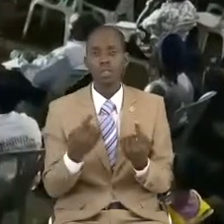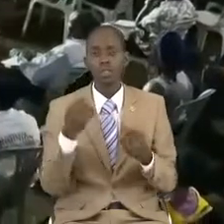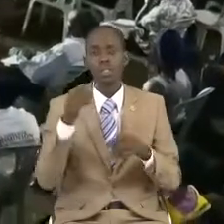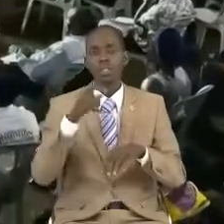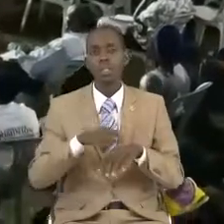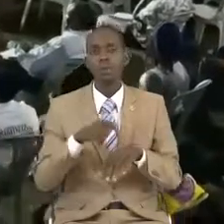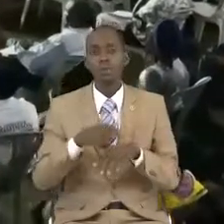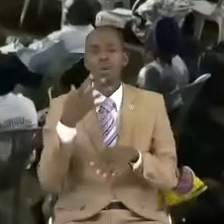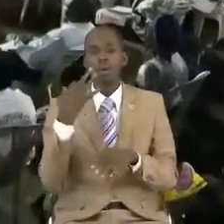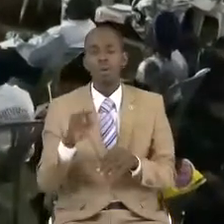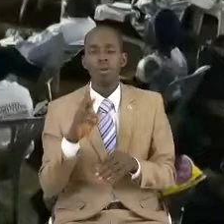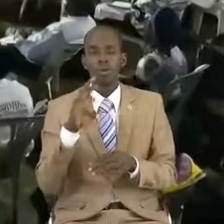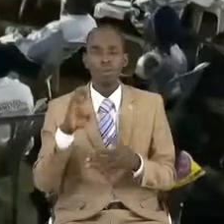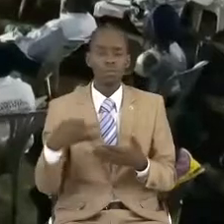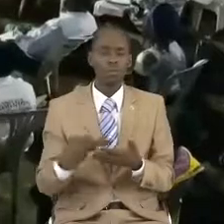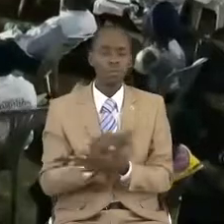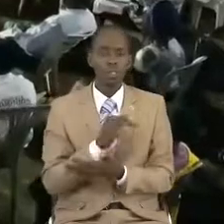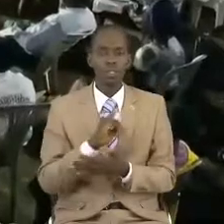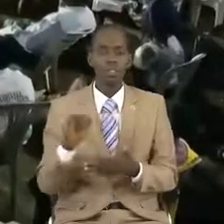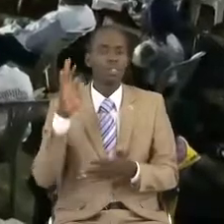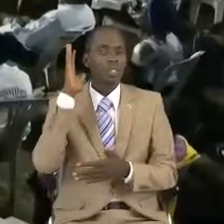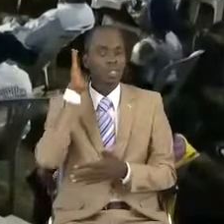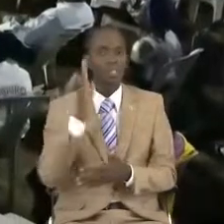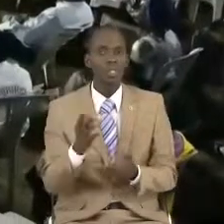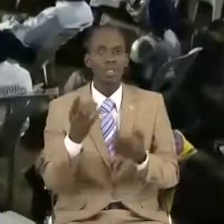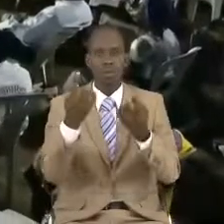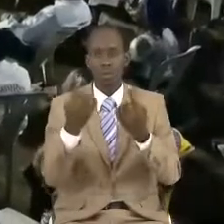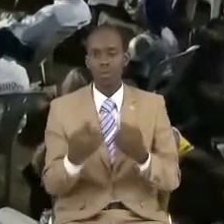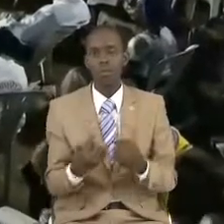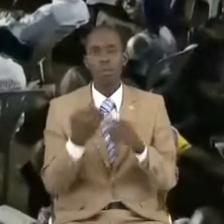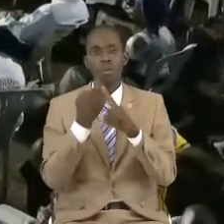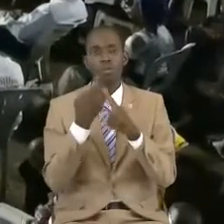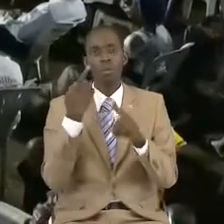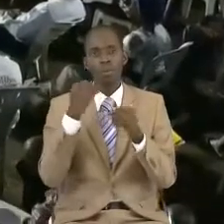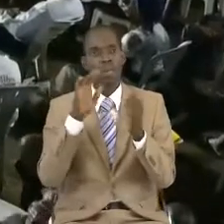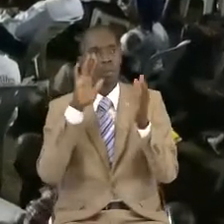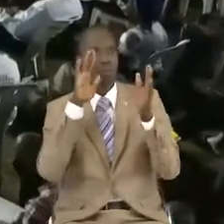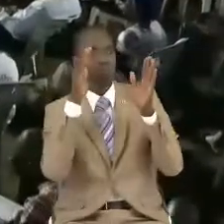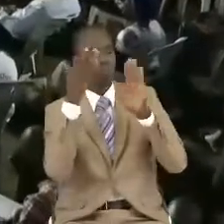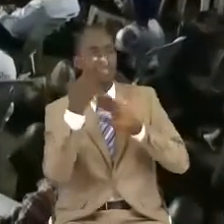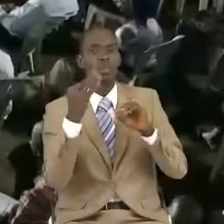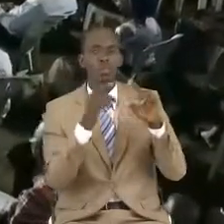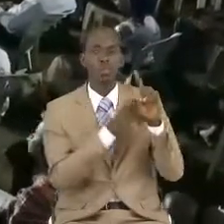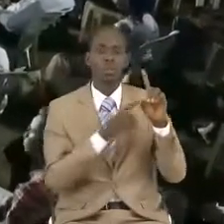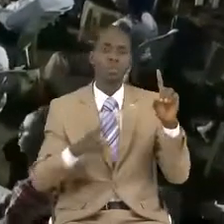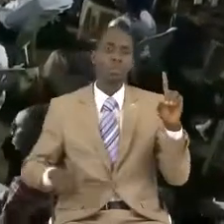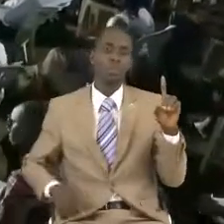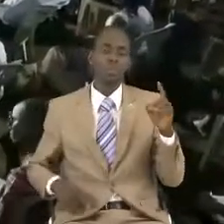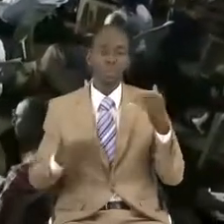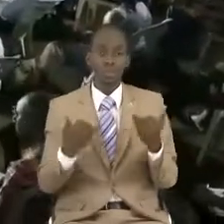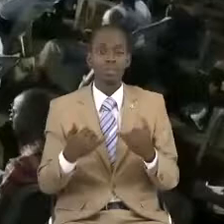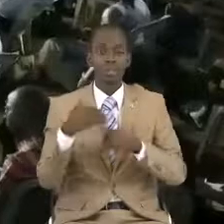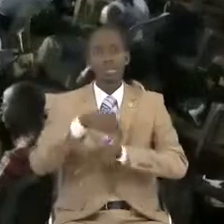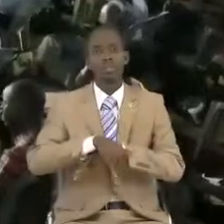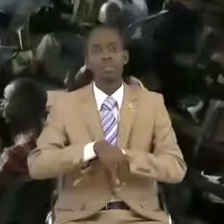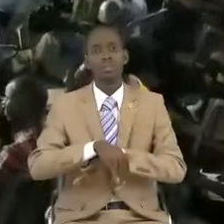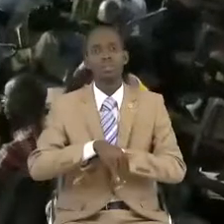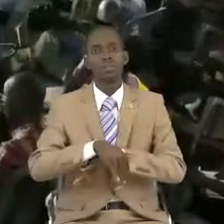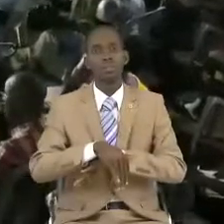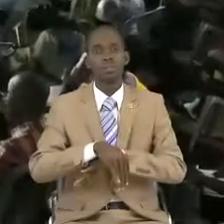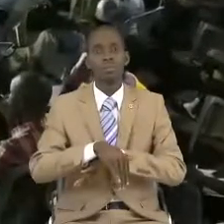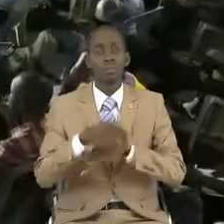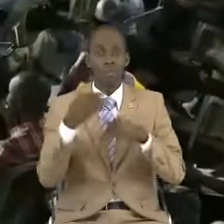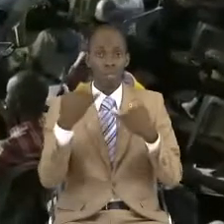refreshing shall come from the presence of the lord tonight i said